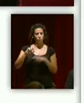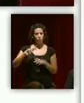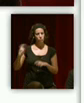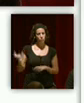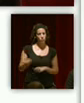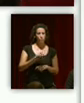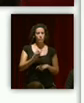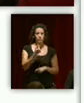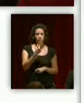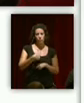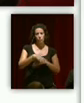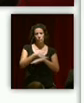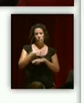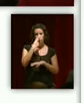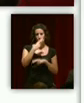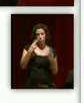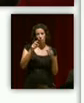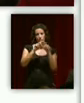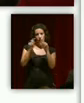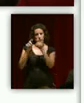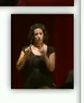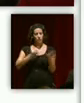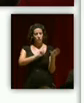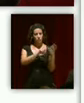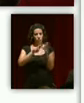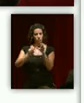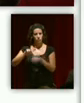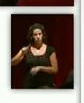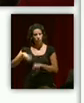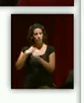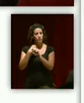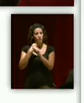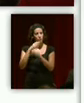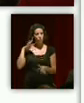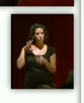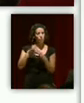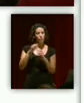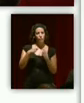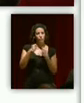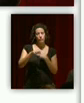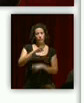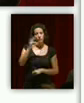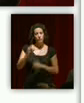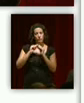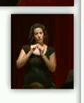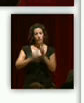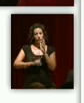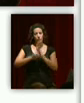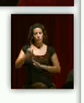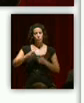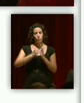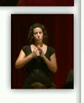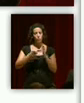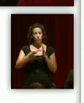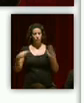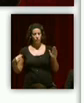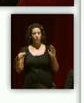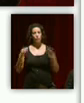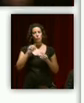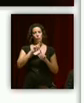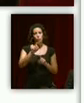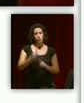different industries, financial administration and companies. He's undertaken all sorts of tasks that have to do with the market cycles and